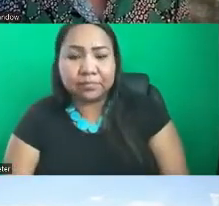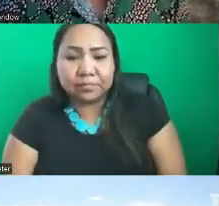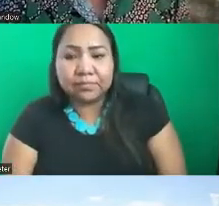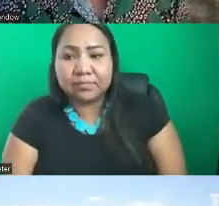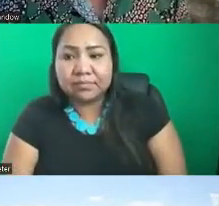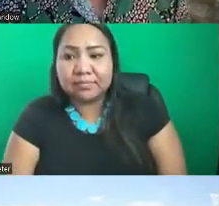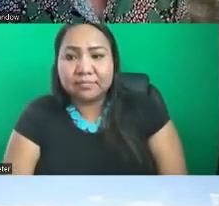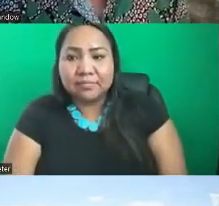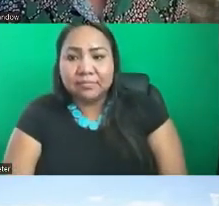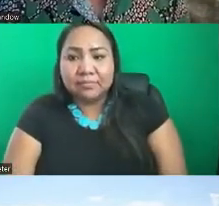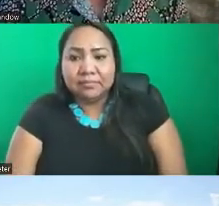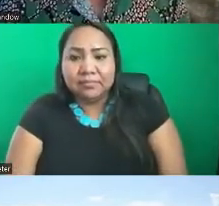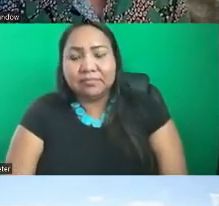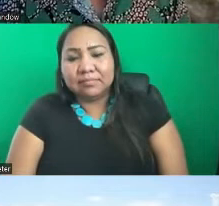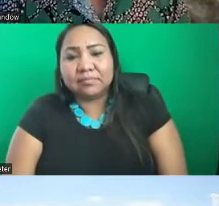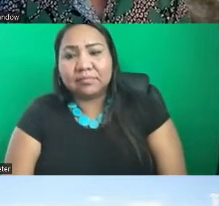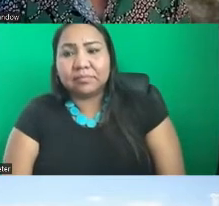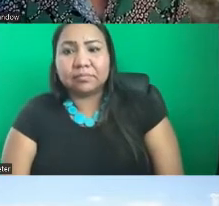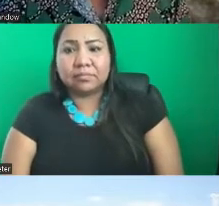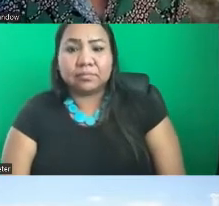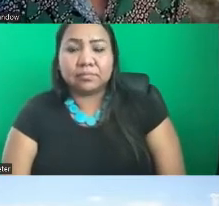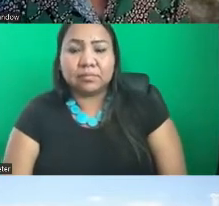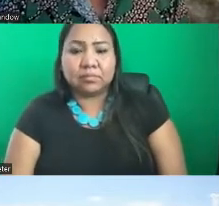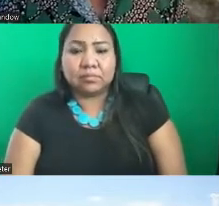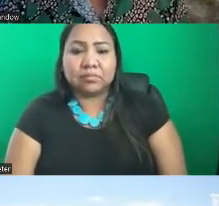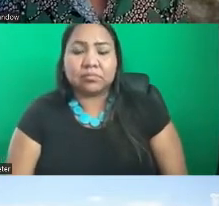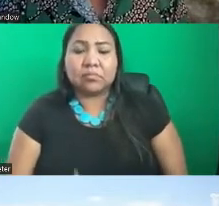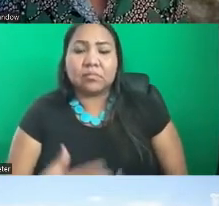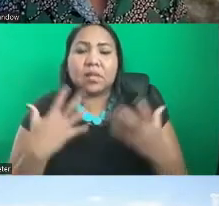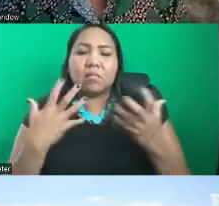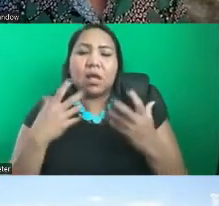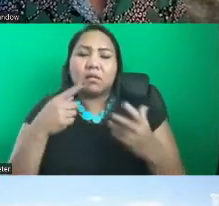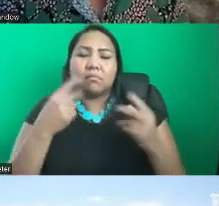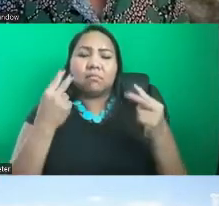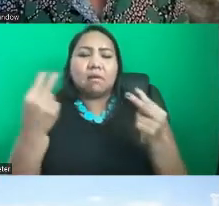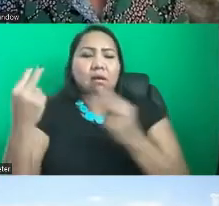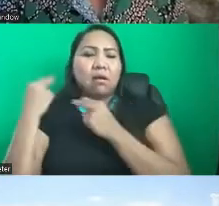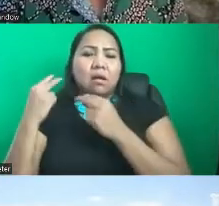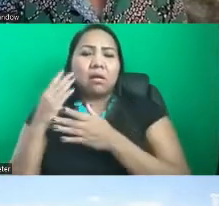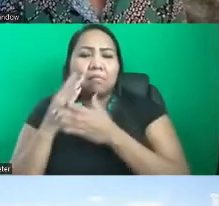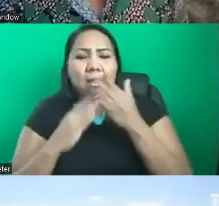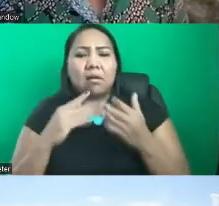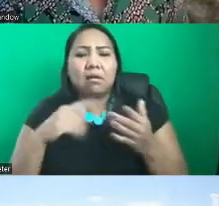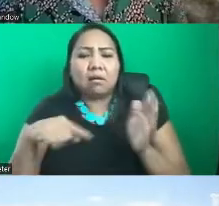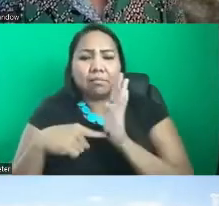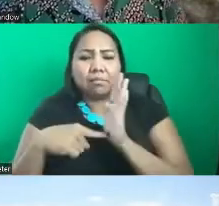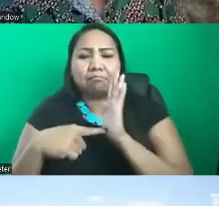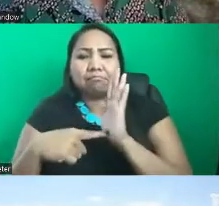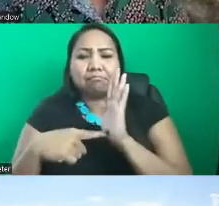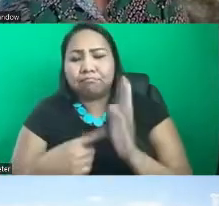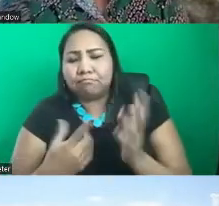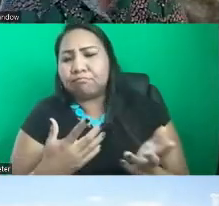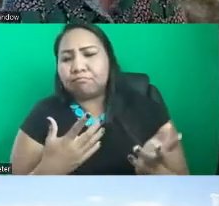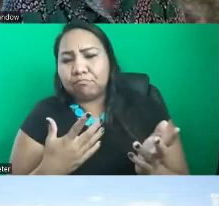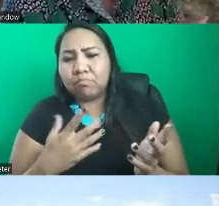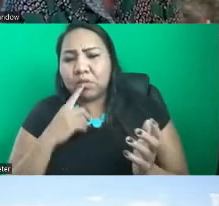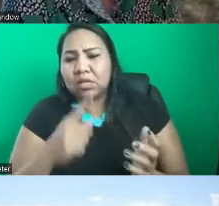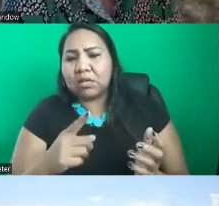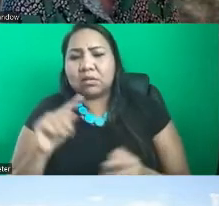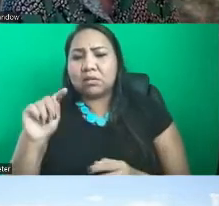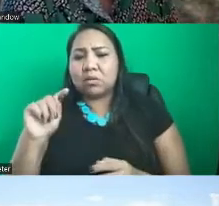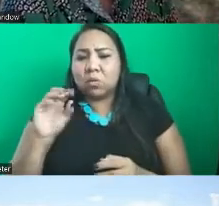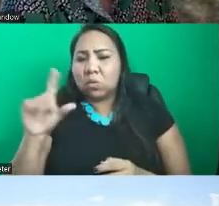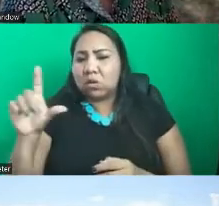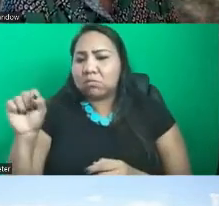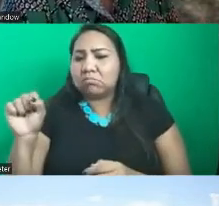And so I want to take you back to some examples. There is a tool particularly focused